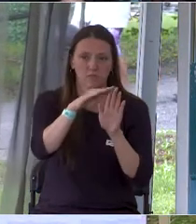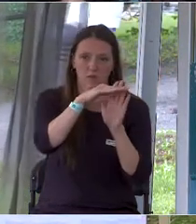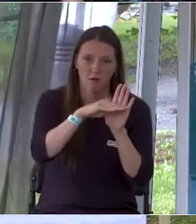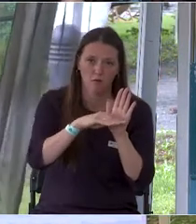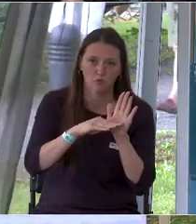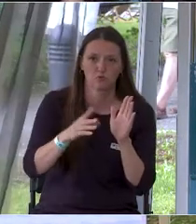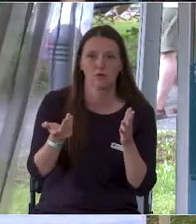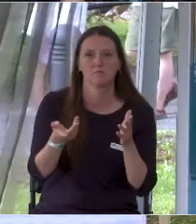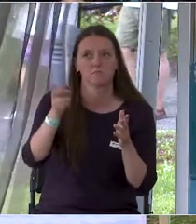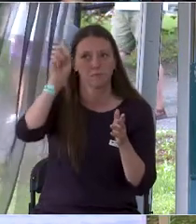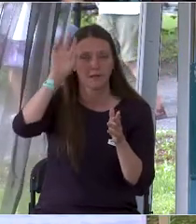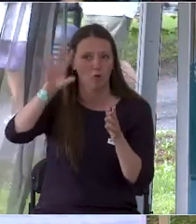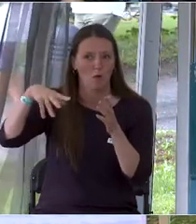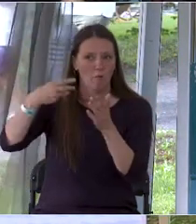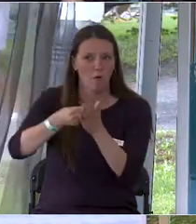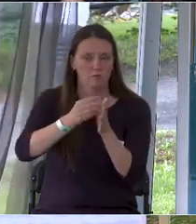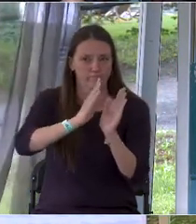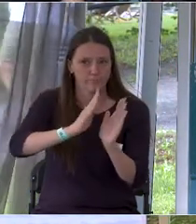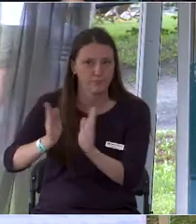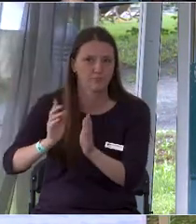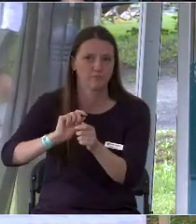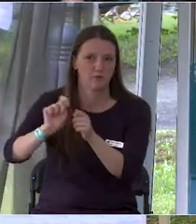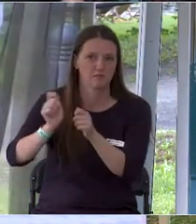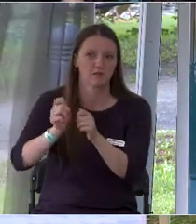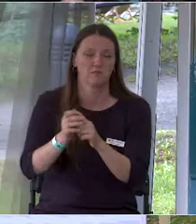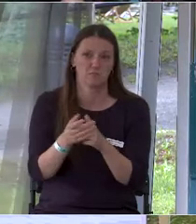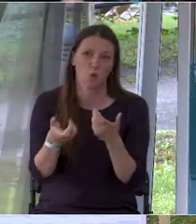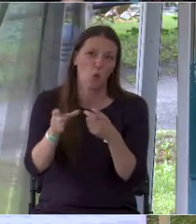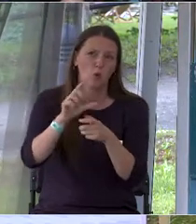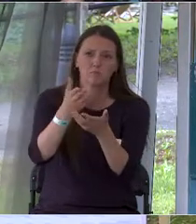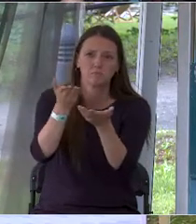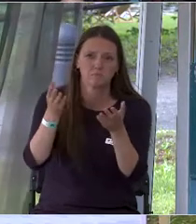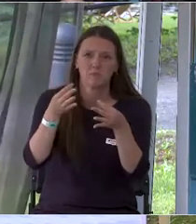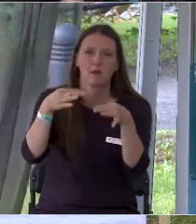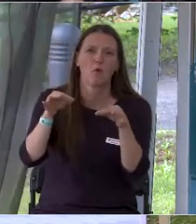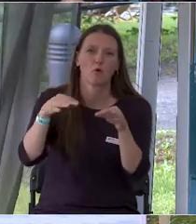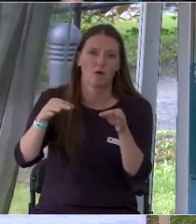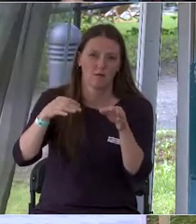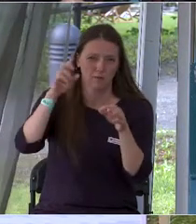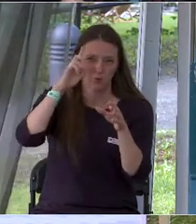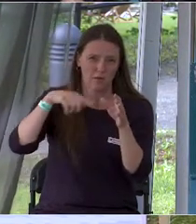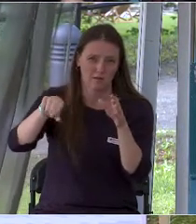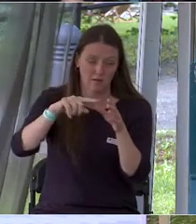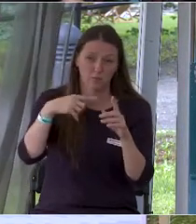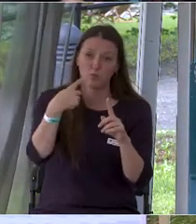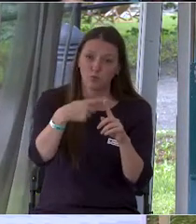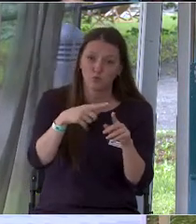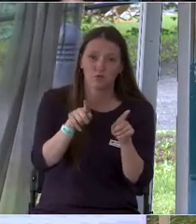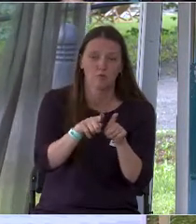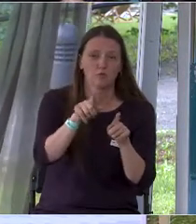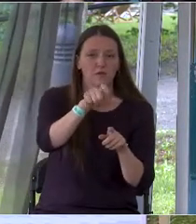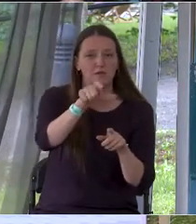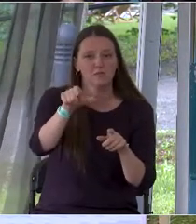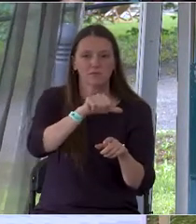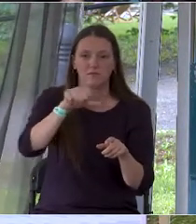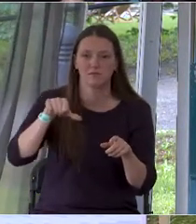usually strengthens democracy and the democratic institutions. But still, it's also good for individuals. People tend to be